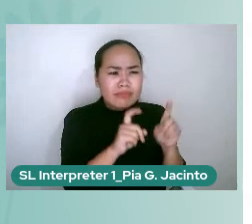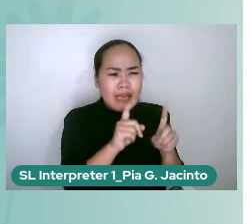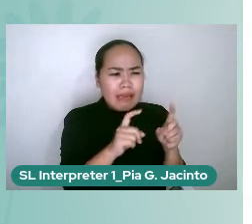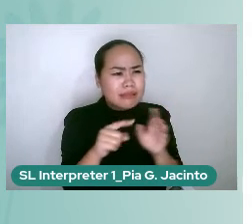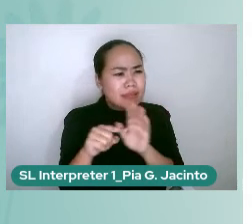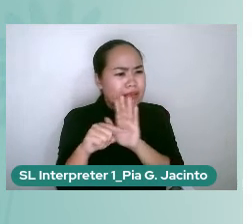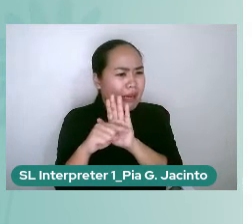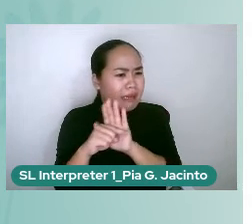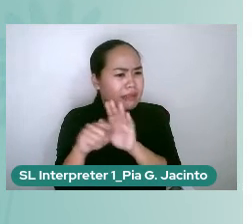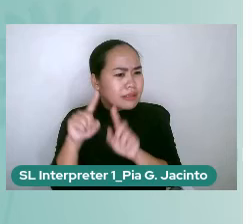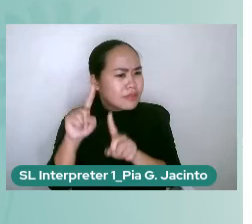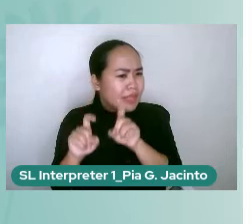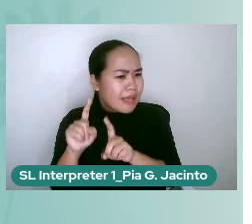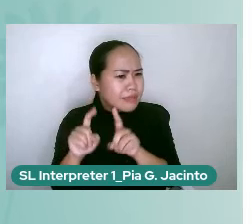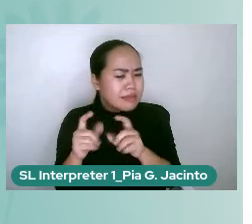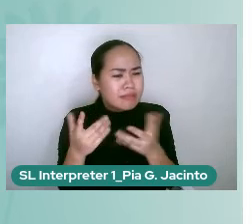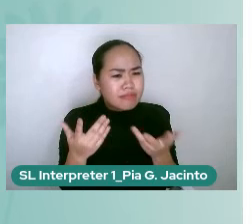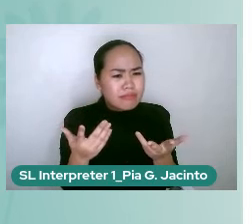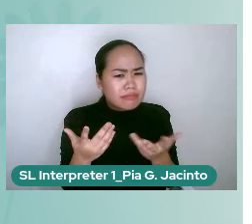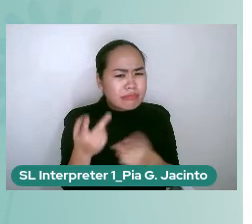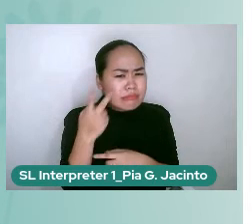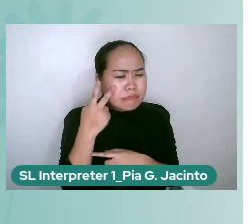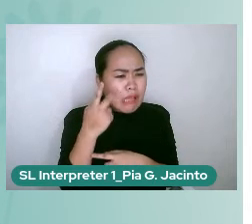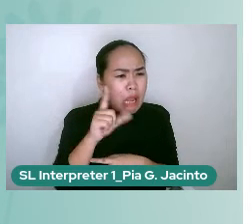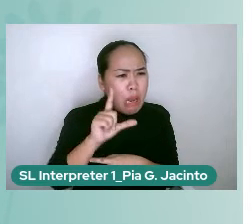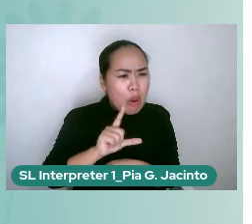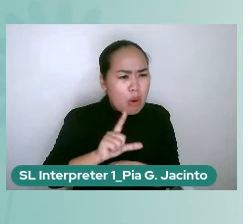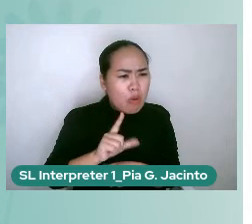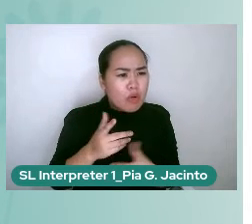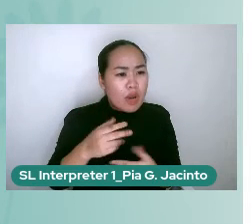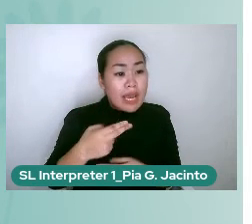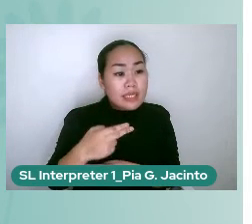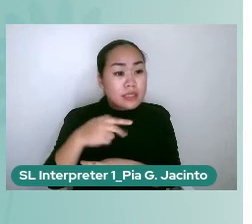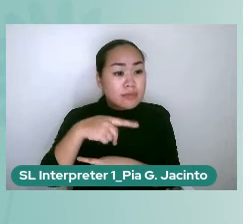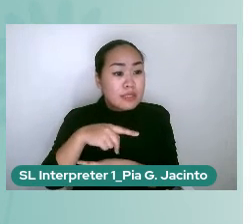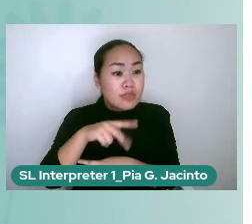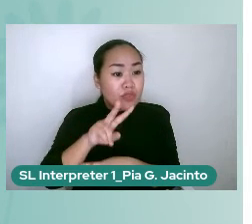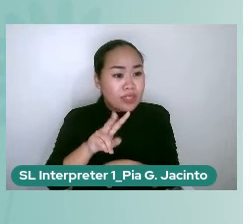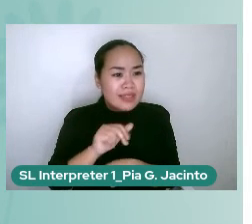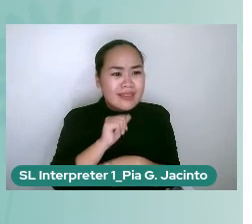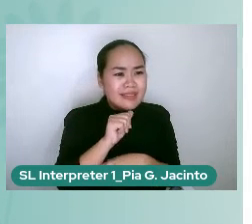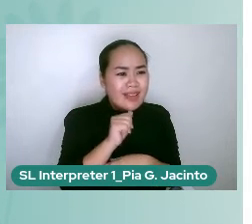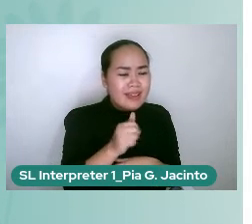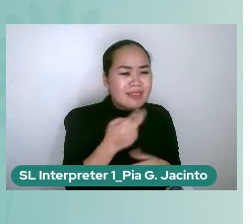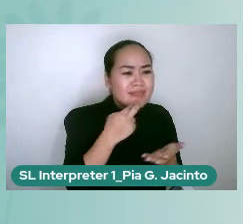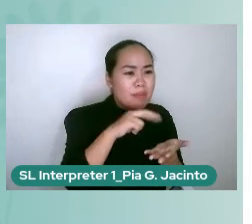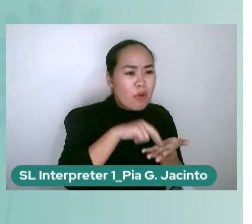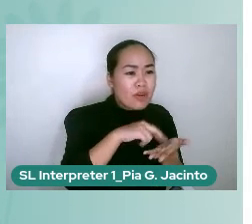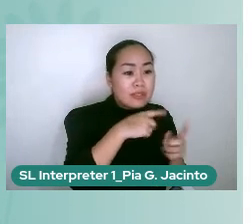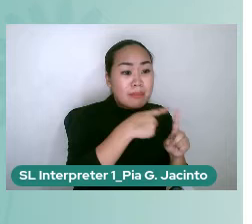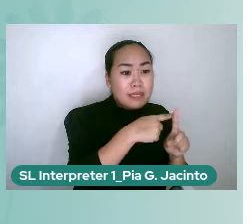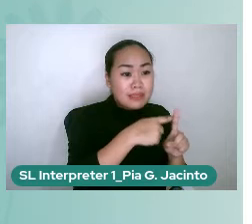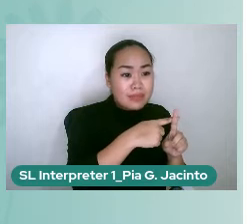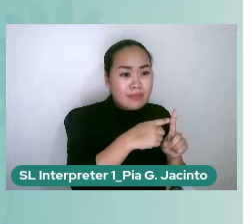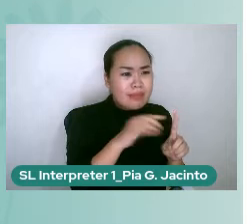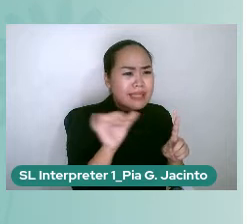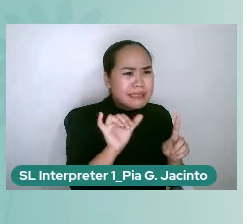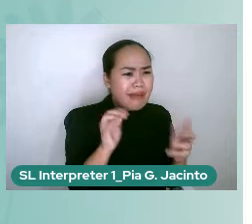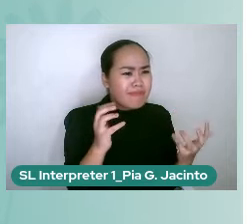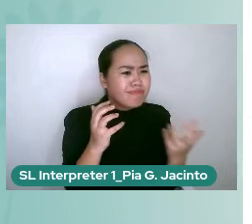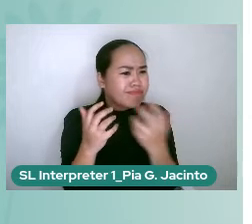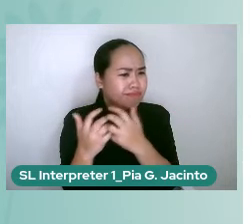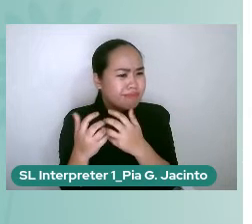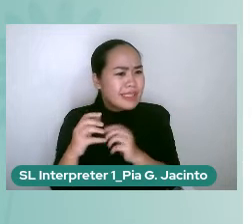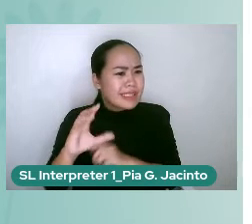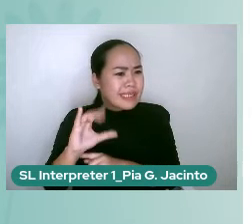test, such that low levels of HPV are not reported as positive, as they're very unlikely to be associated with